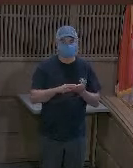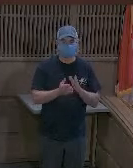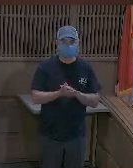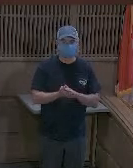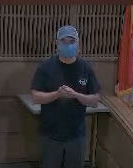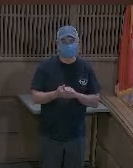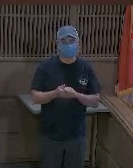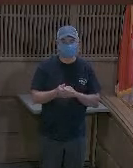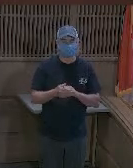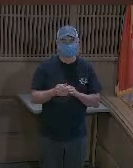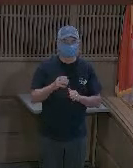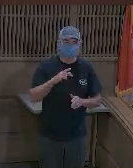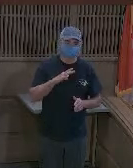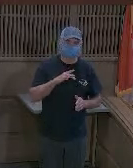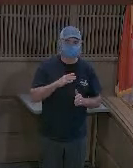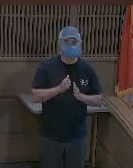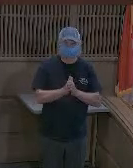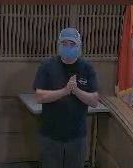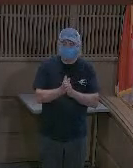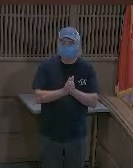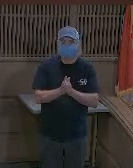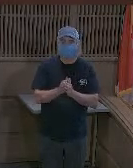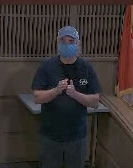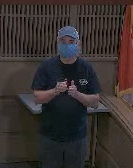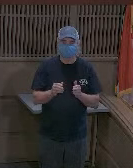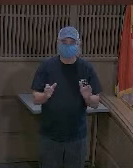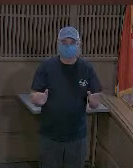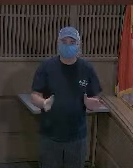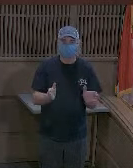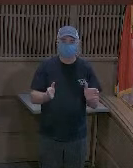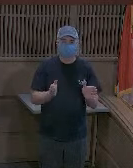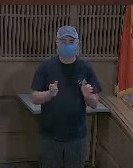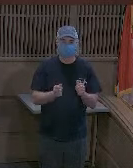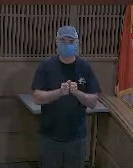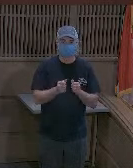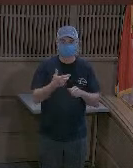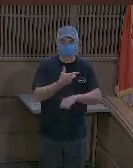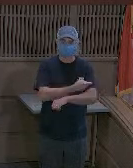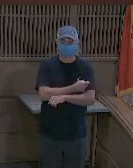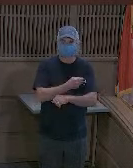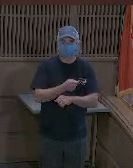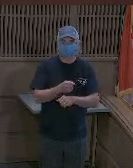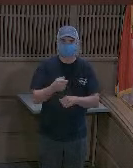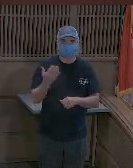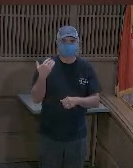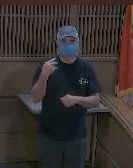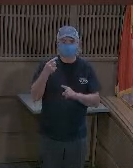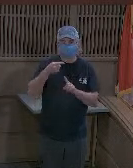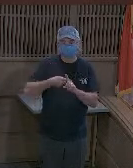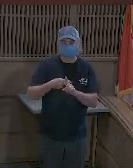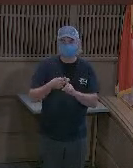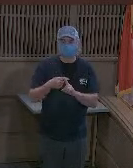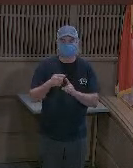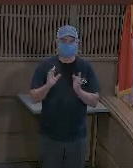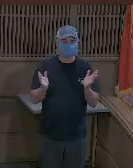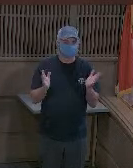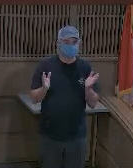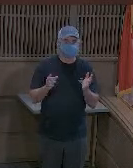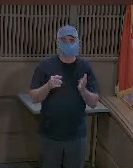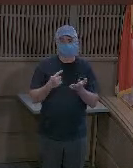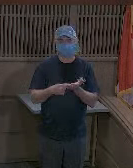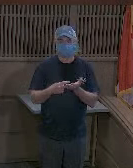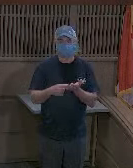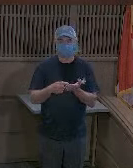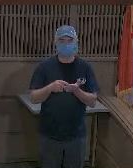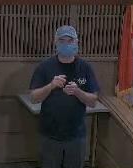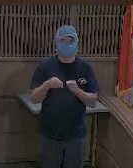our vaccination efforts. Several weeks ago, we came here and we were talking about how horrible